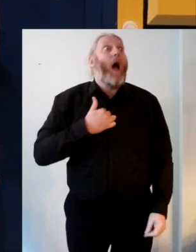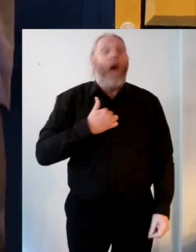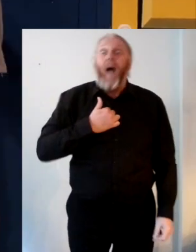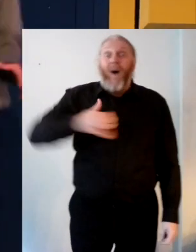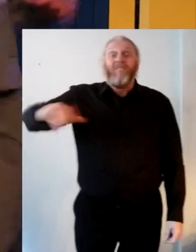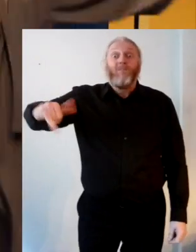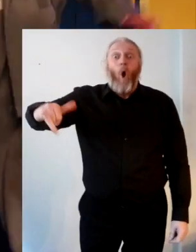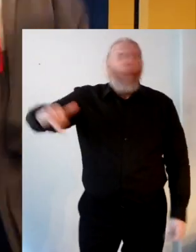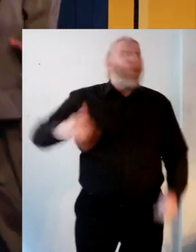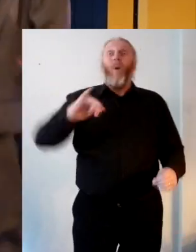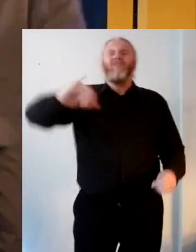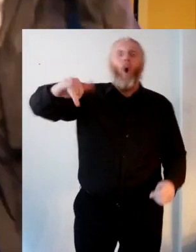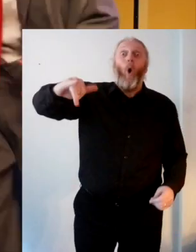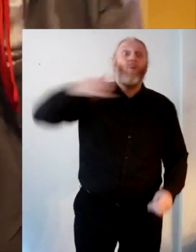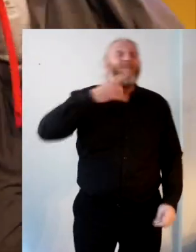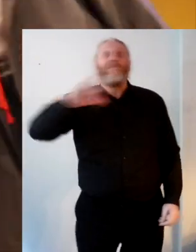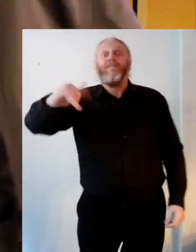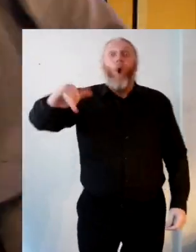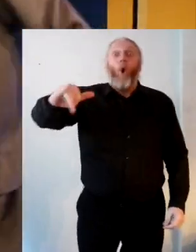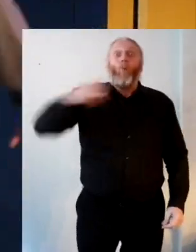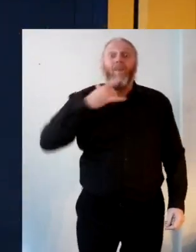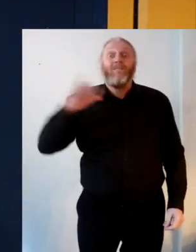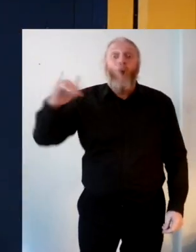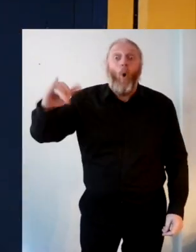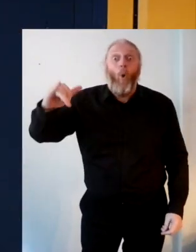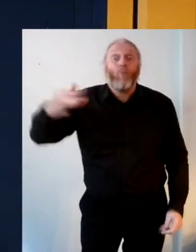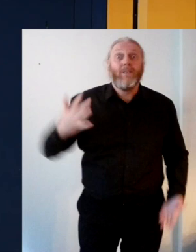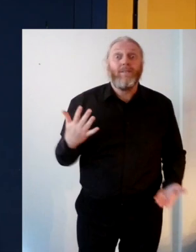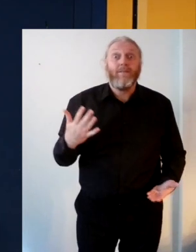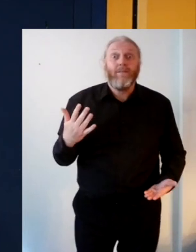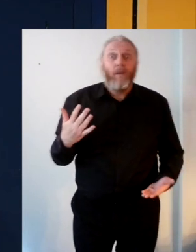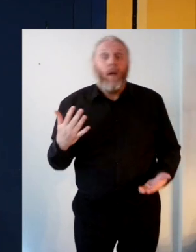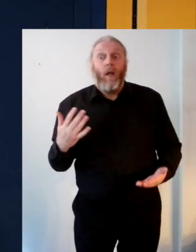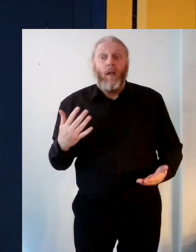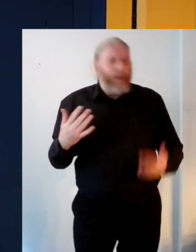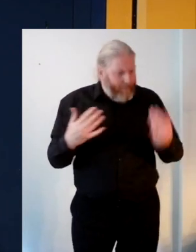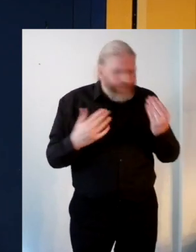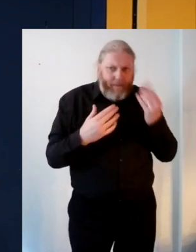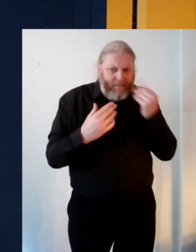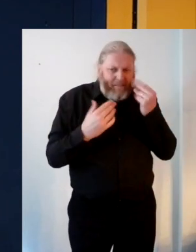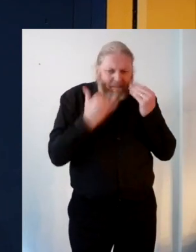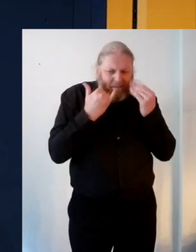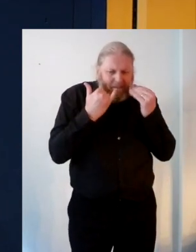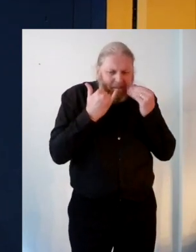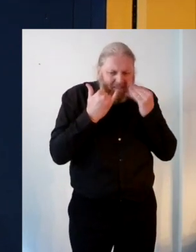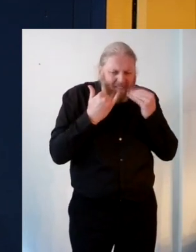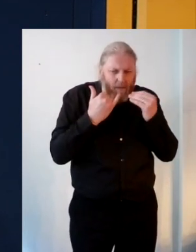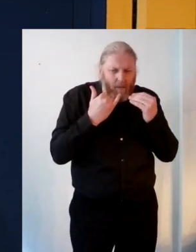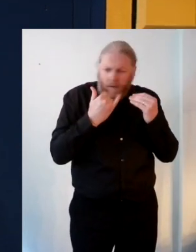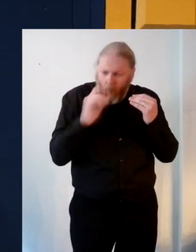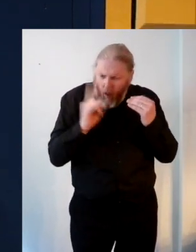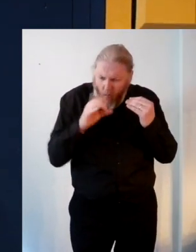Oh, phone, phone, phone. Hello, to his loss of